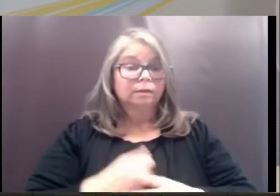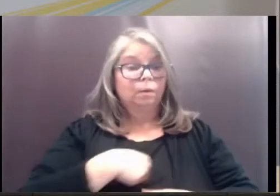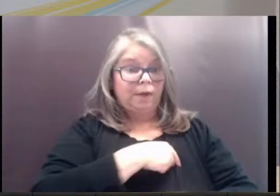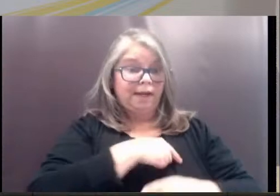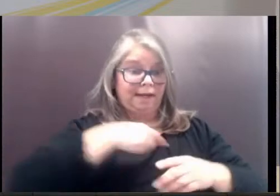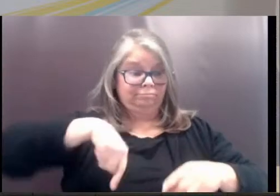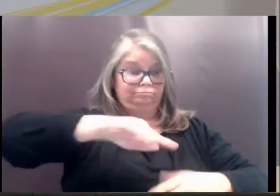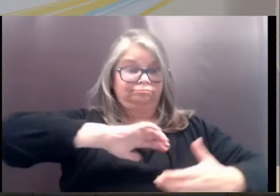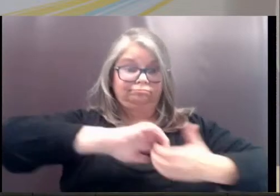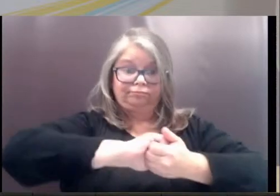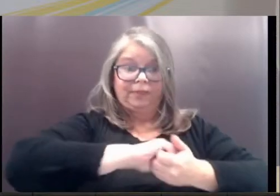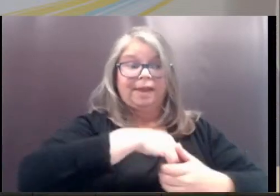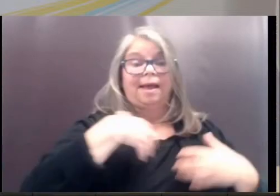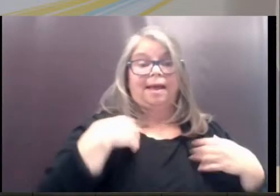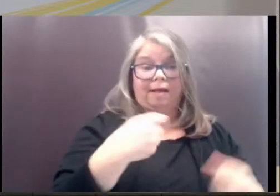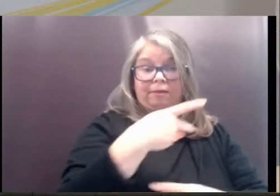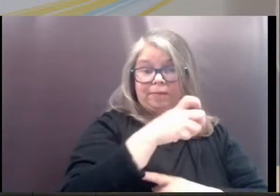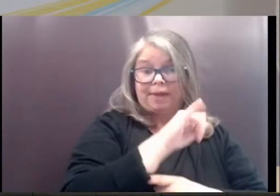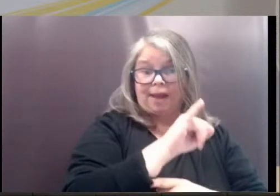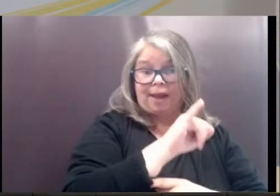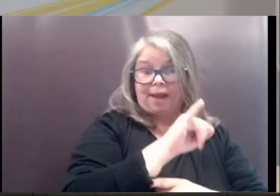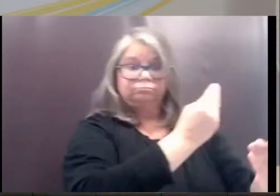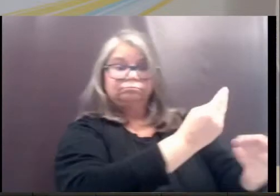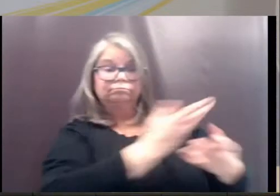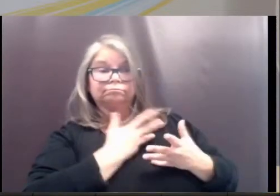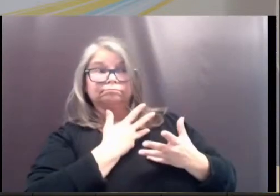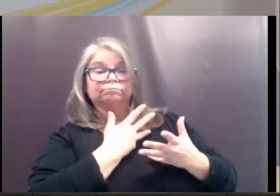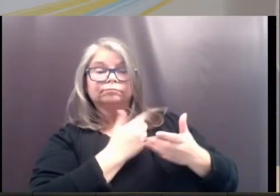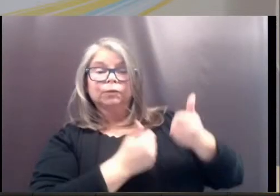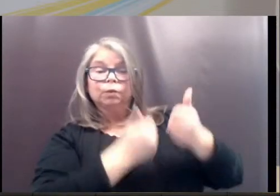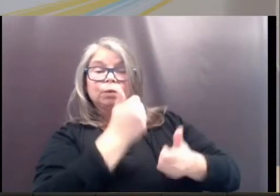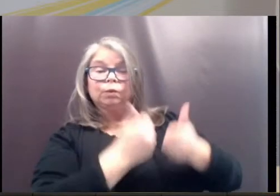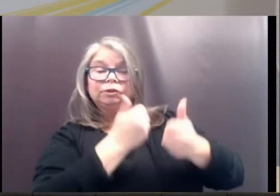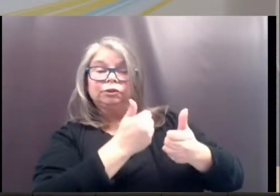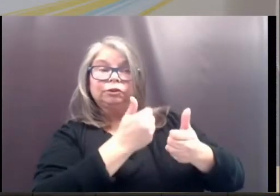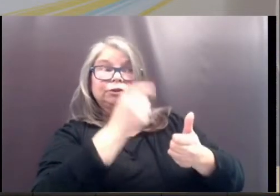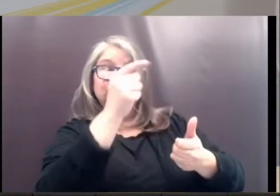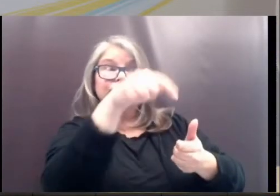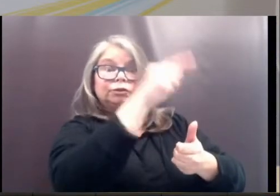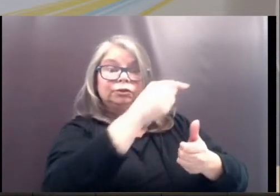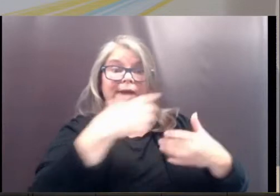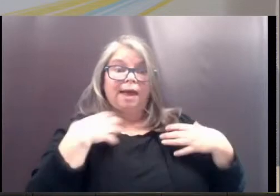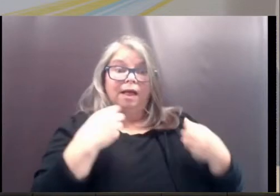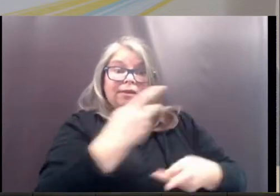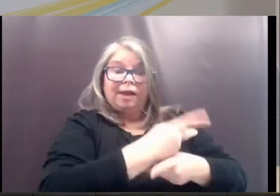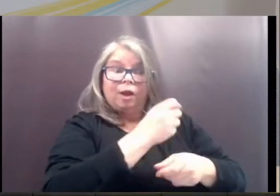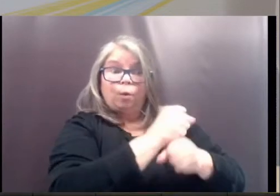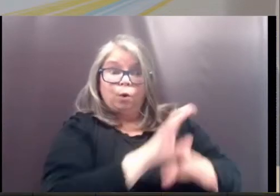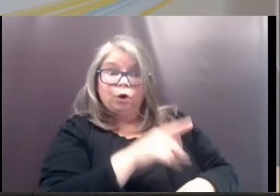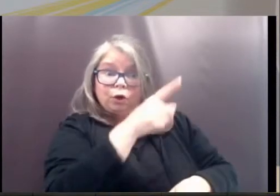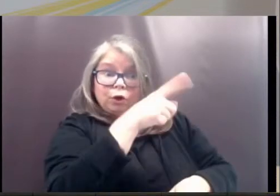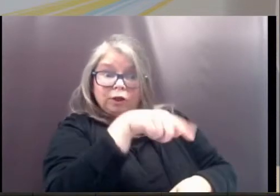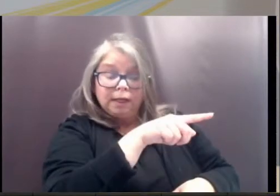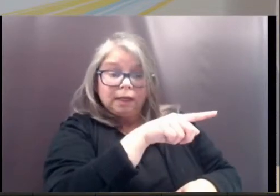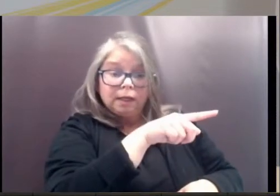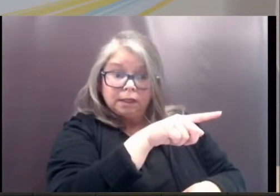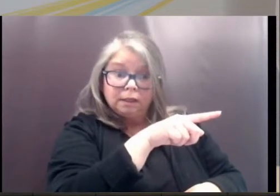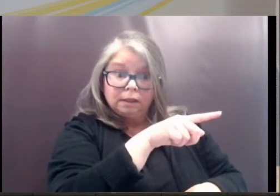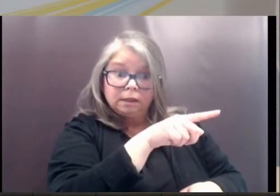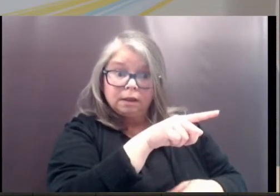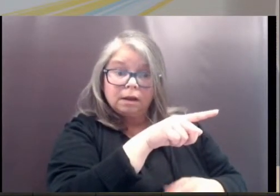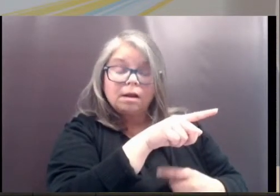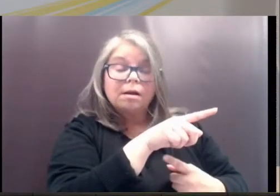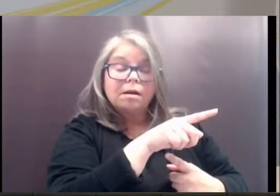identify which healthcare workers, for instance, if you only have so many you can do, which frontline healthcare